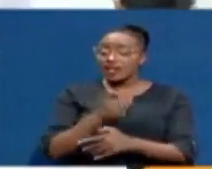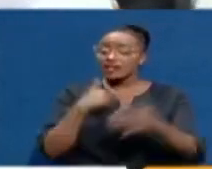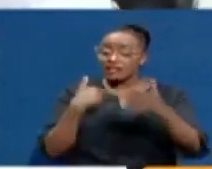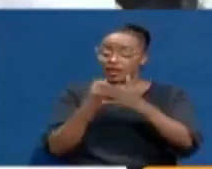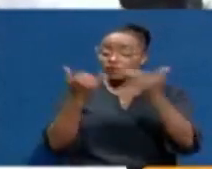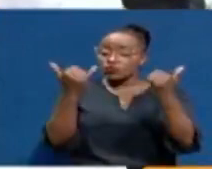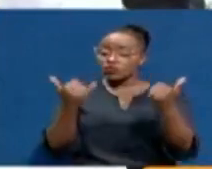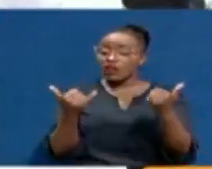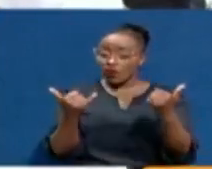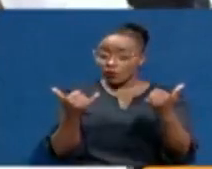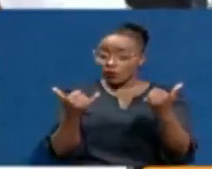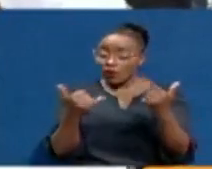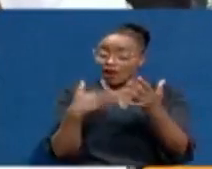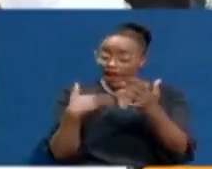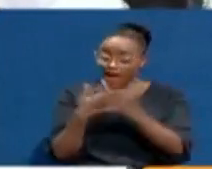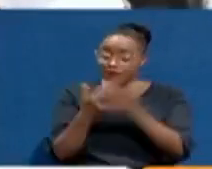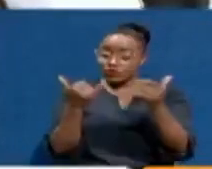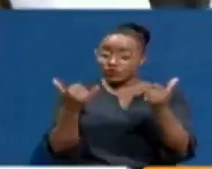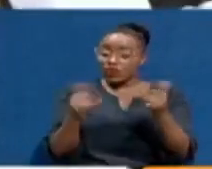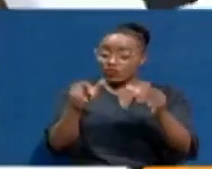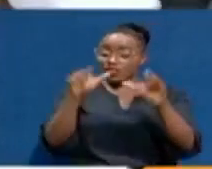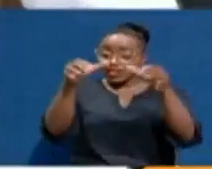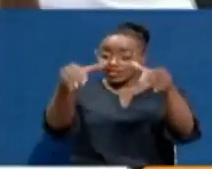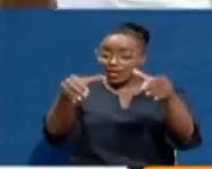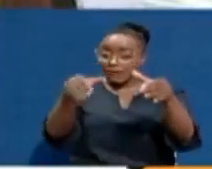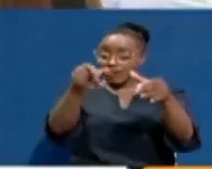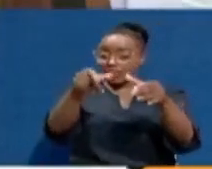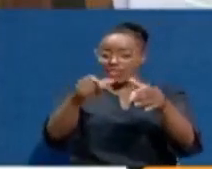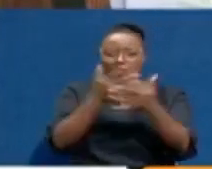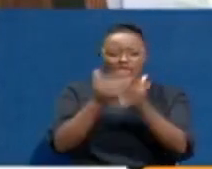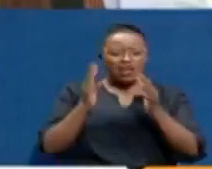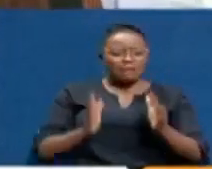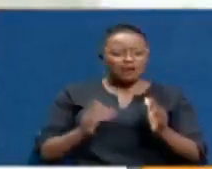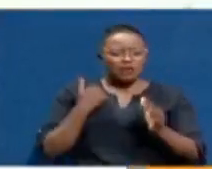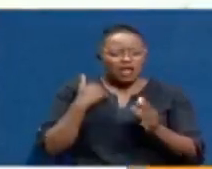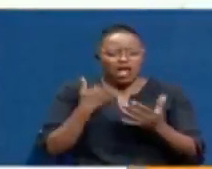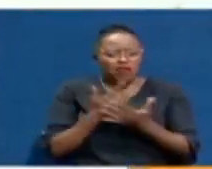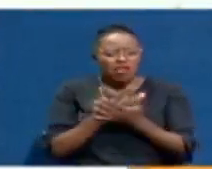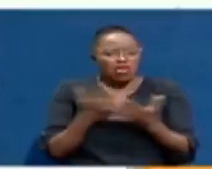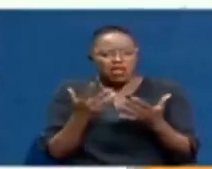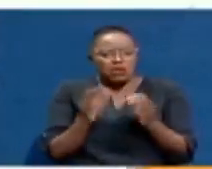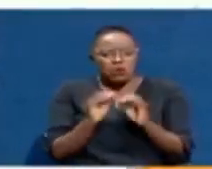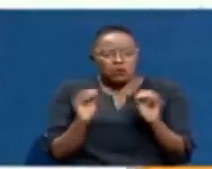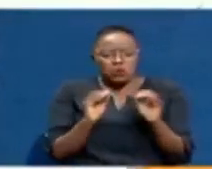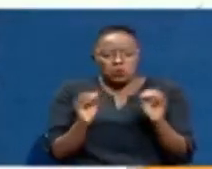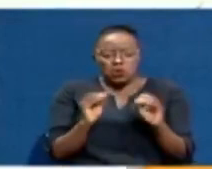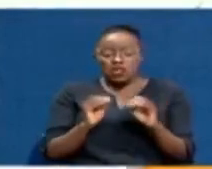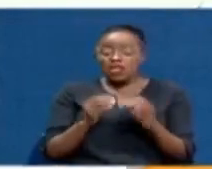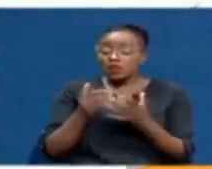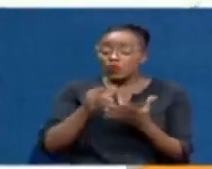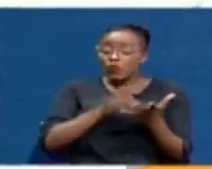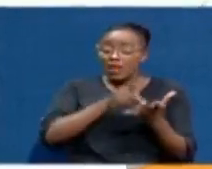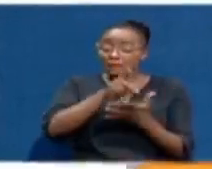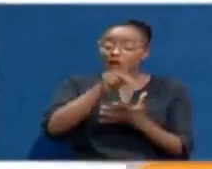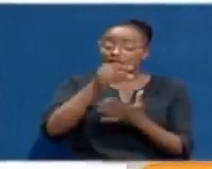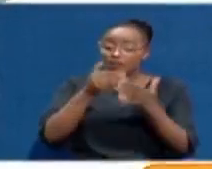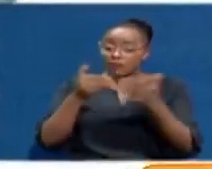that you, this company, no one pulled any strings. The market price by then, the issue